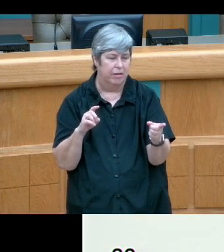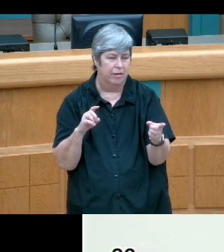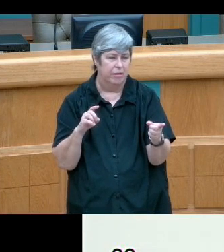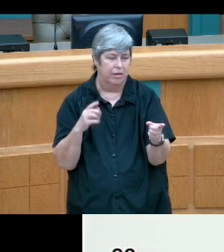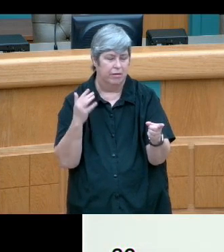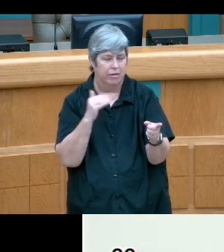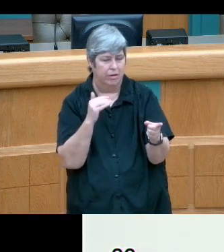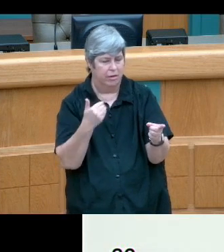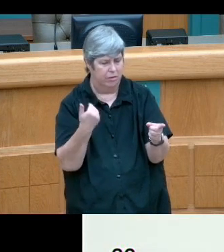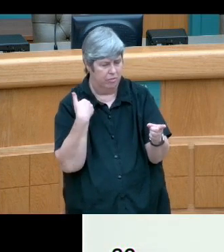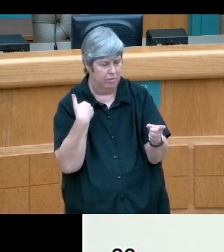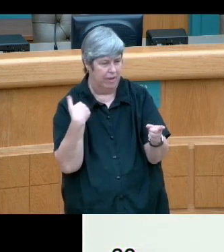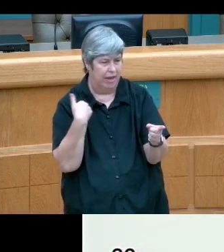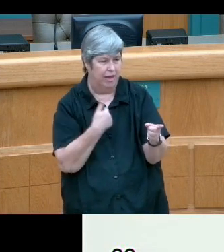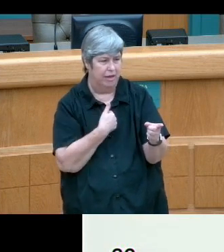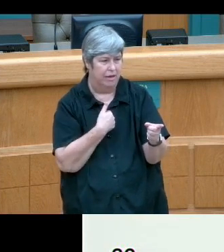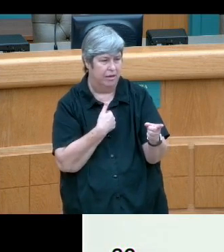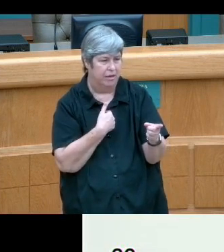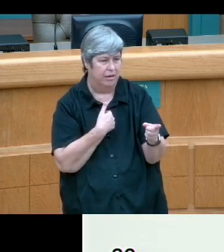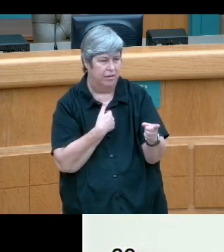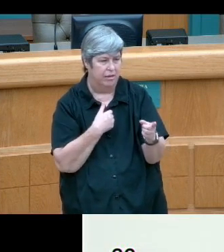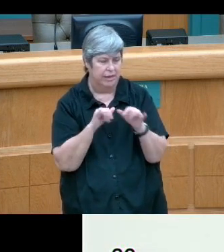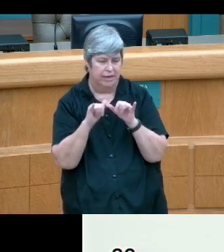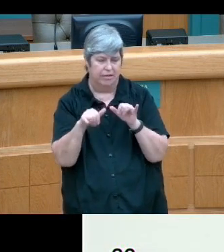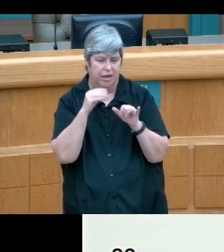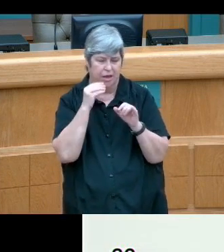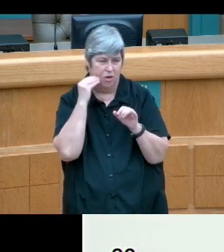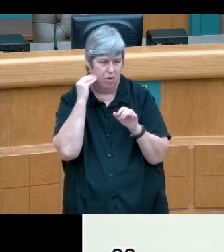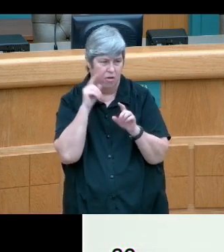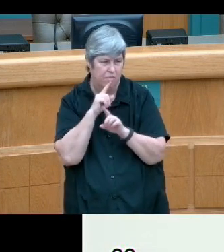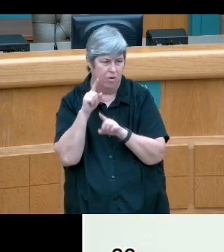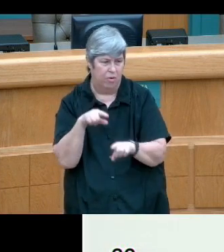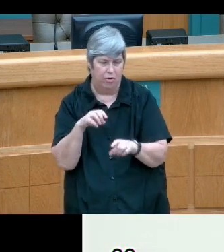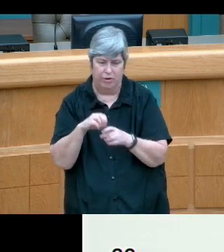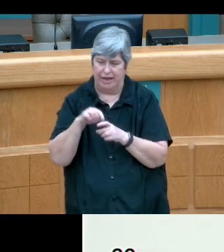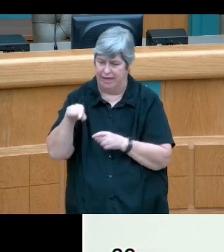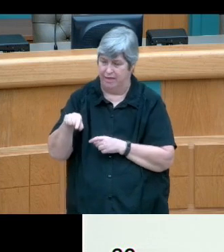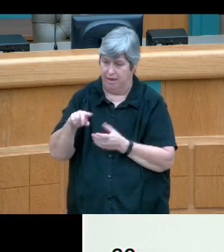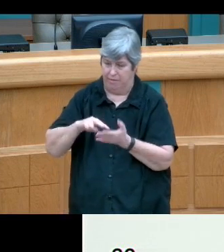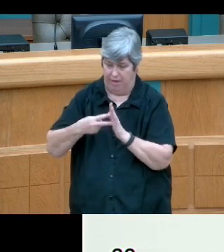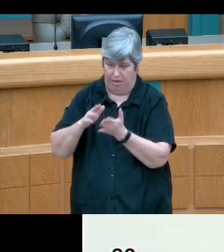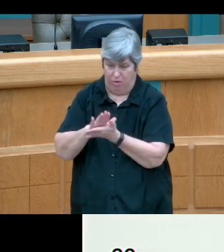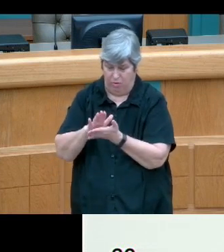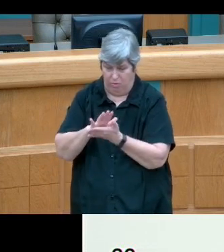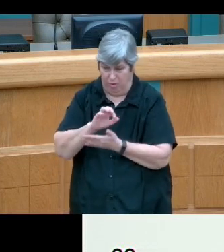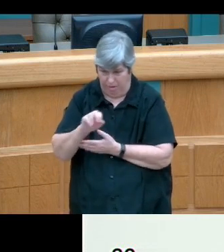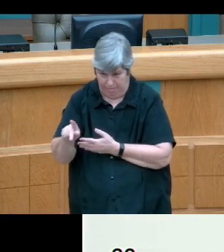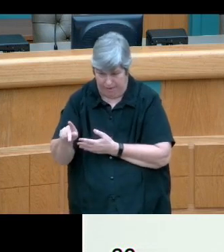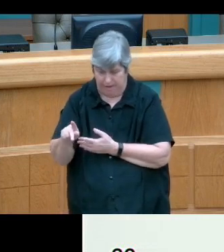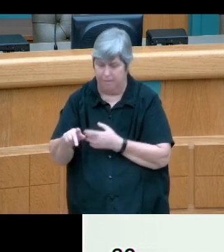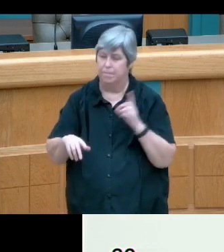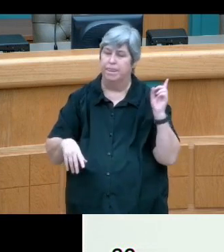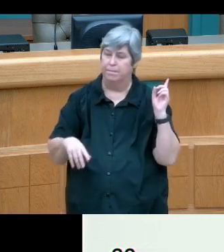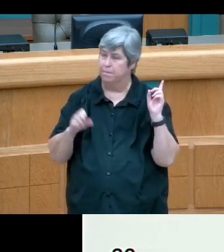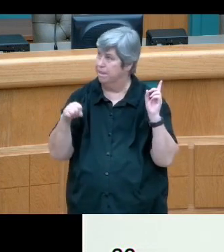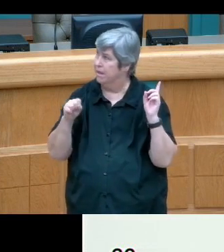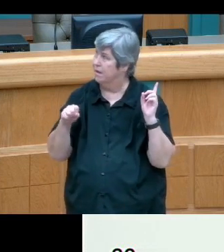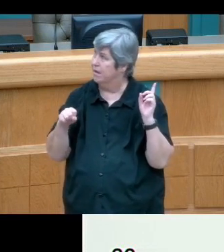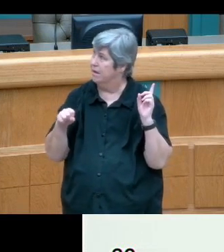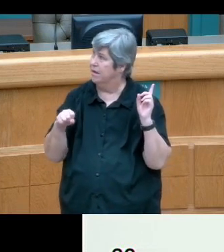Just remind us about what all of the stay-at-home orders mean in this slide. It's the school, it's the... Yeah, so